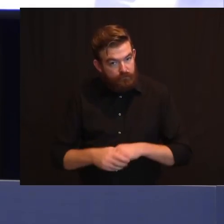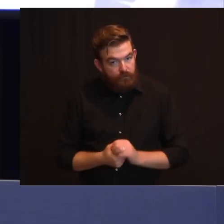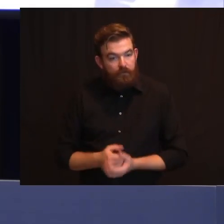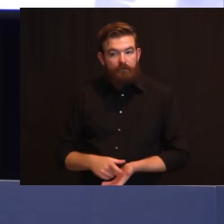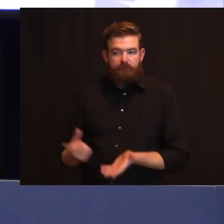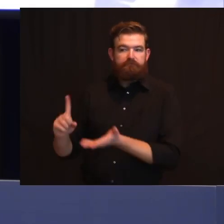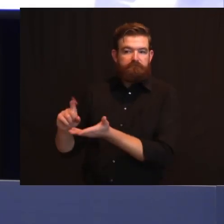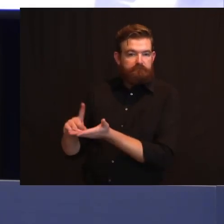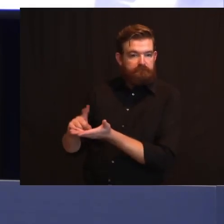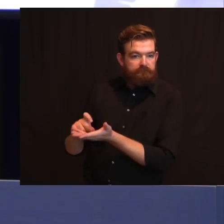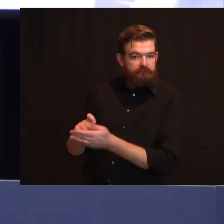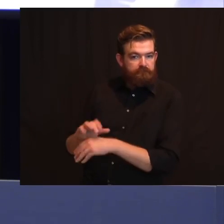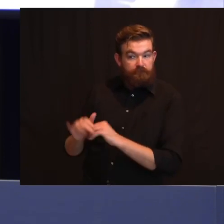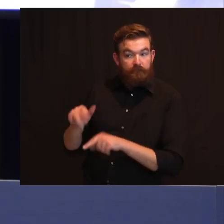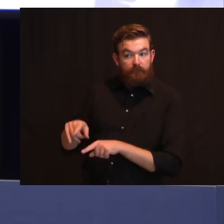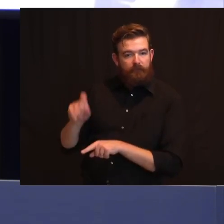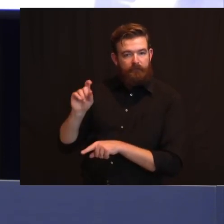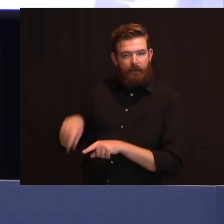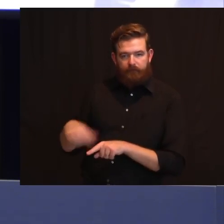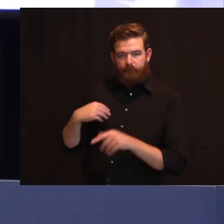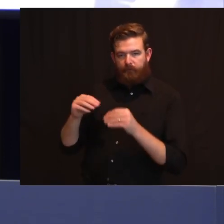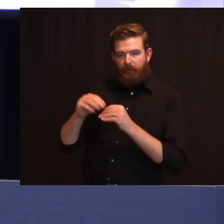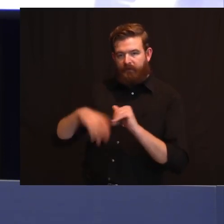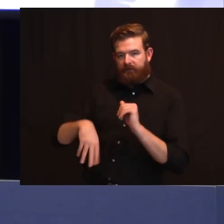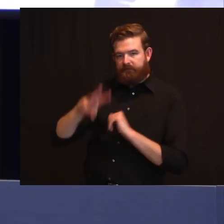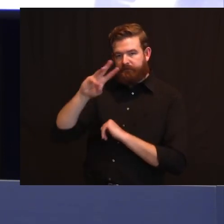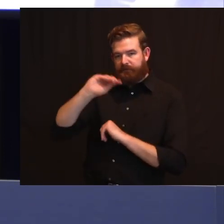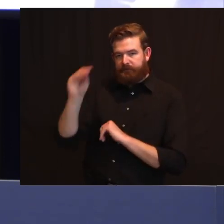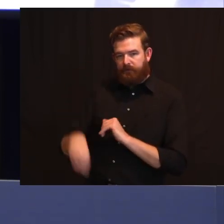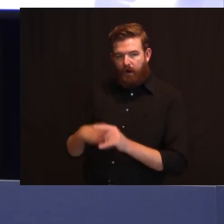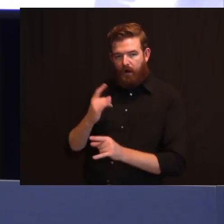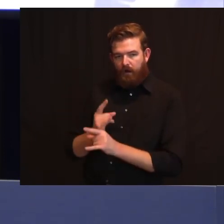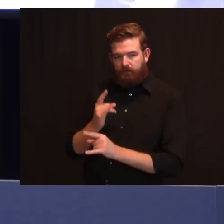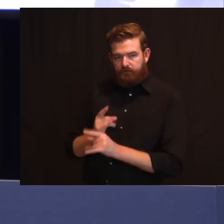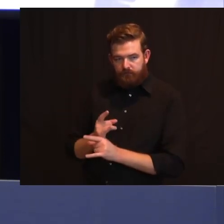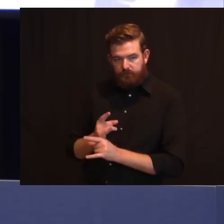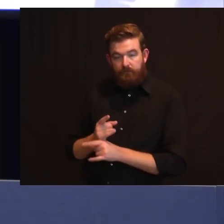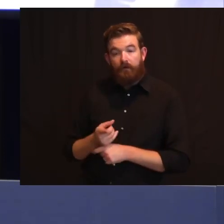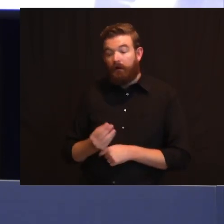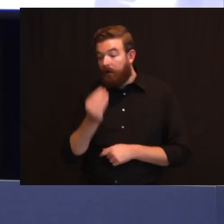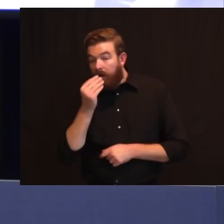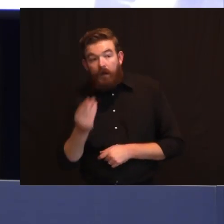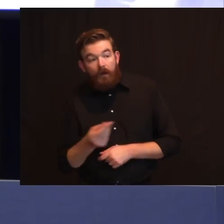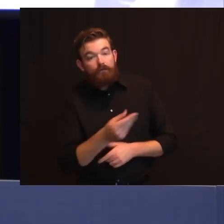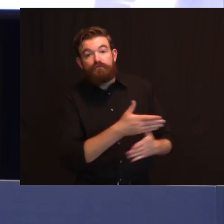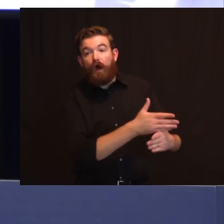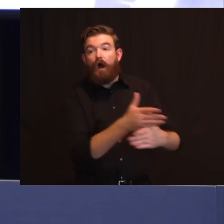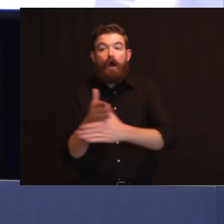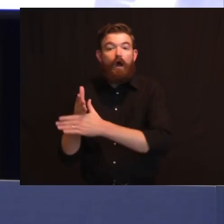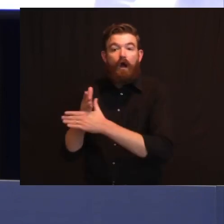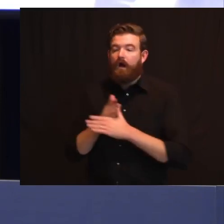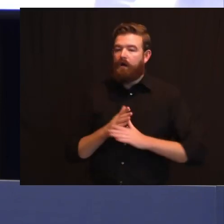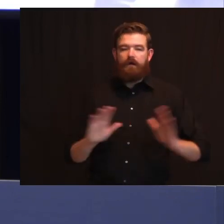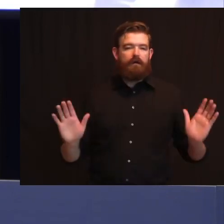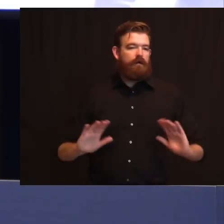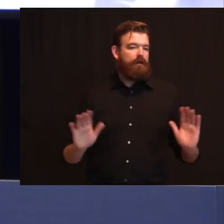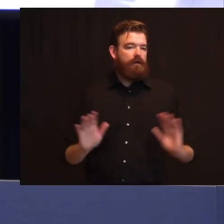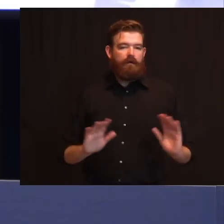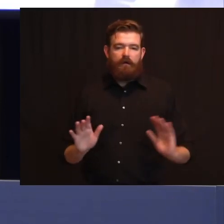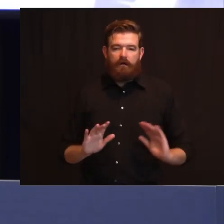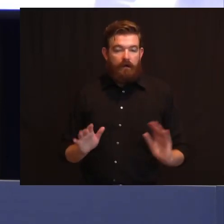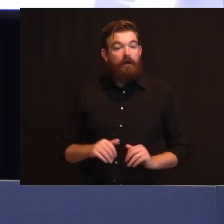least 60% alcohol. Avoid sharing food and drink with others. And certainly, if you feel sick, please stay at